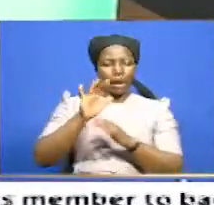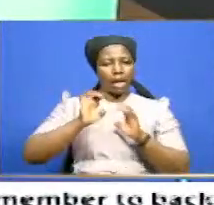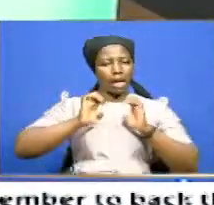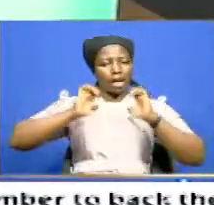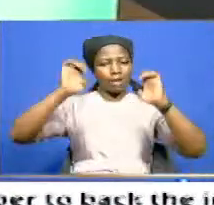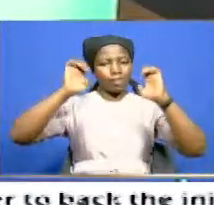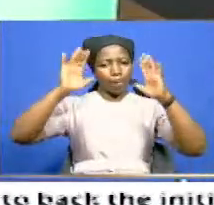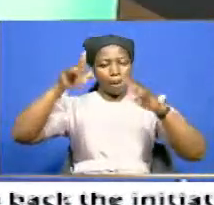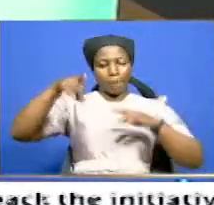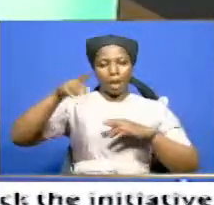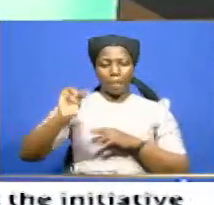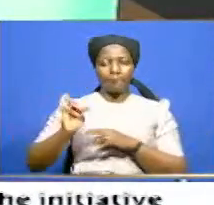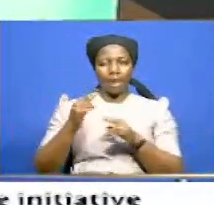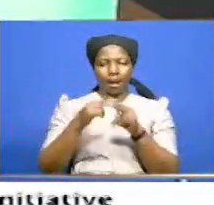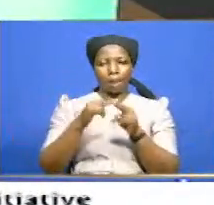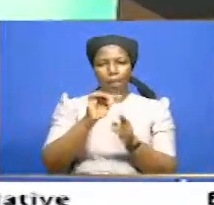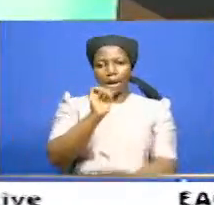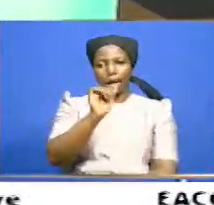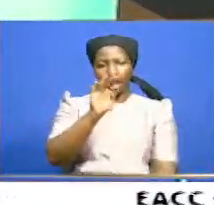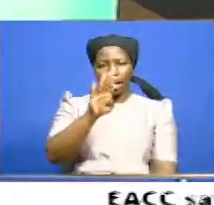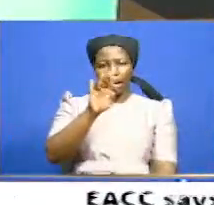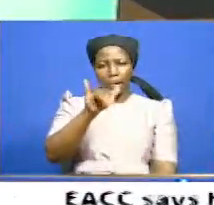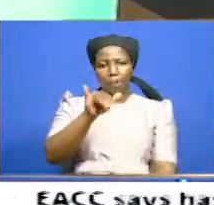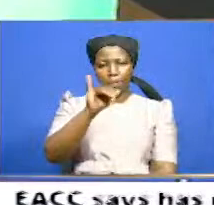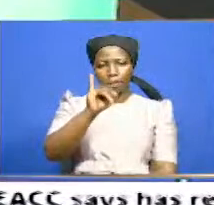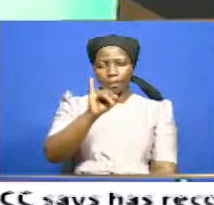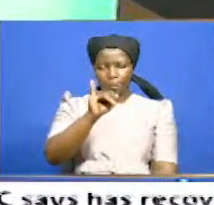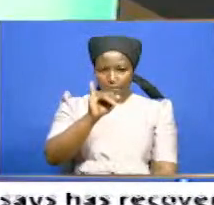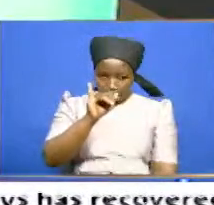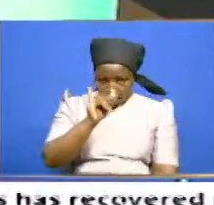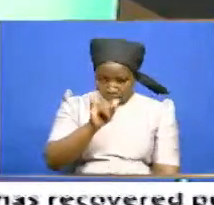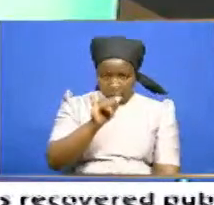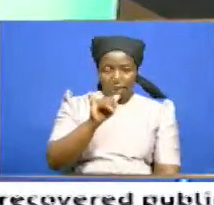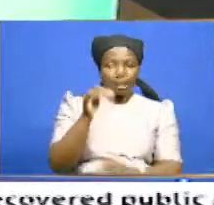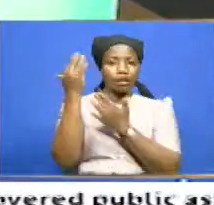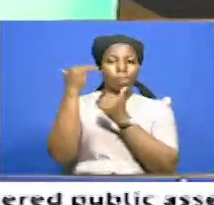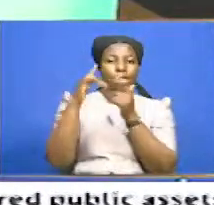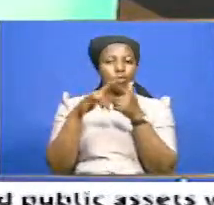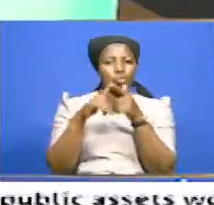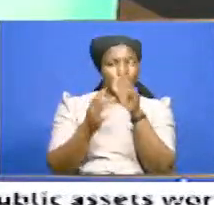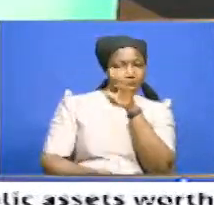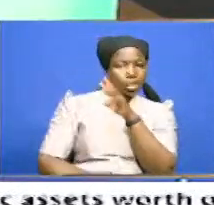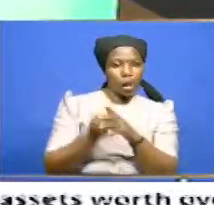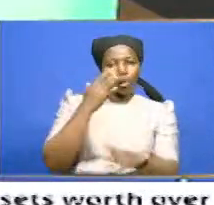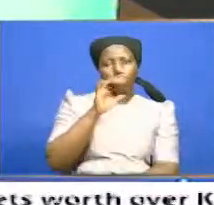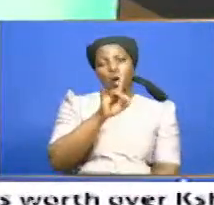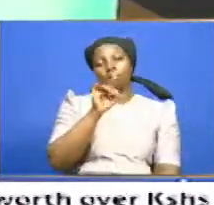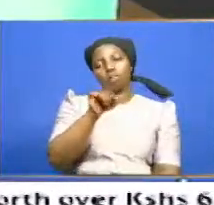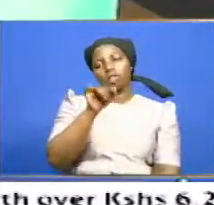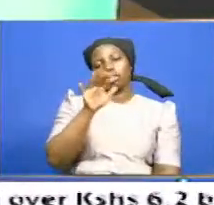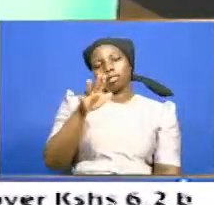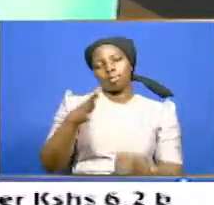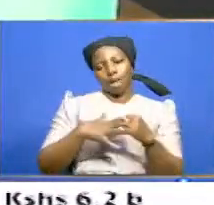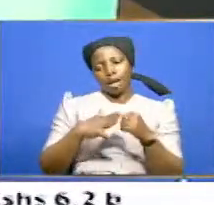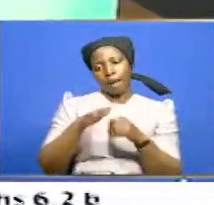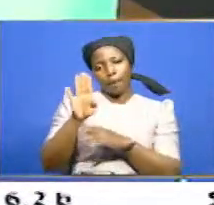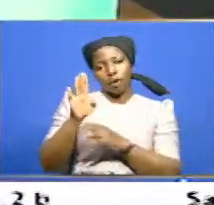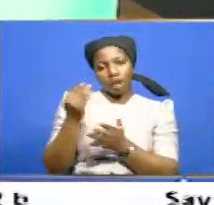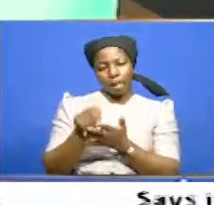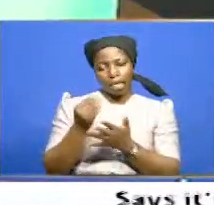counterpart, Abiy Ahmed, they're expected to launch the 1.9 billion shillings floating